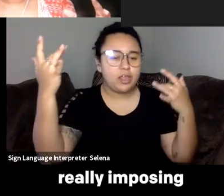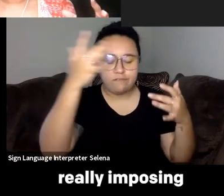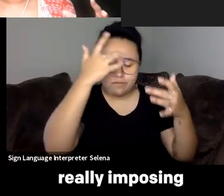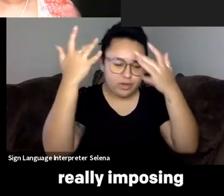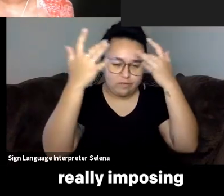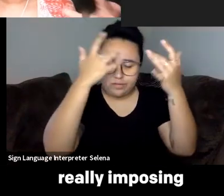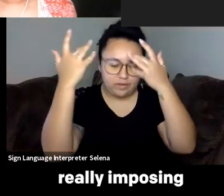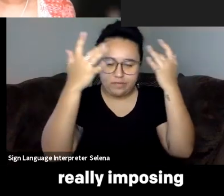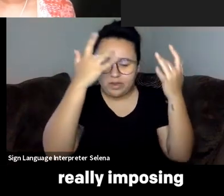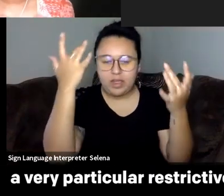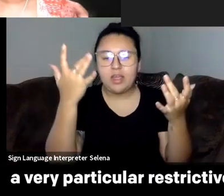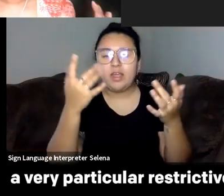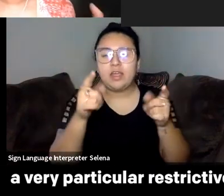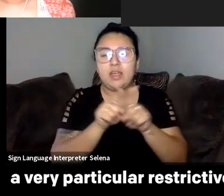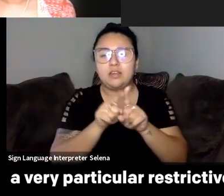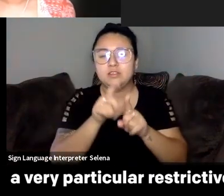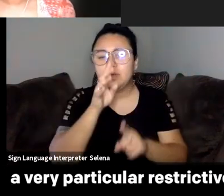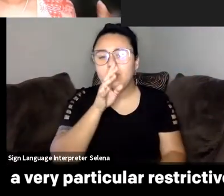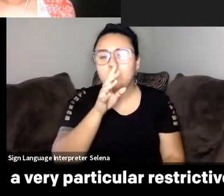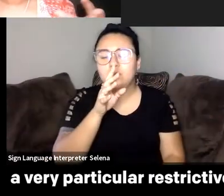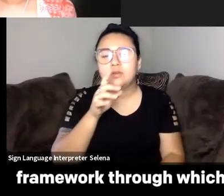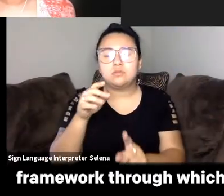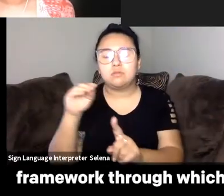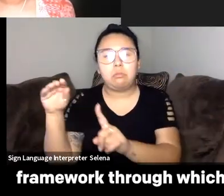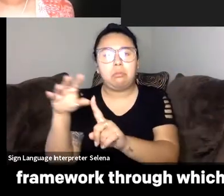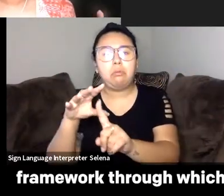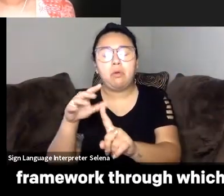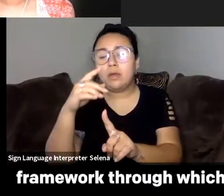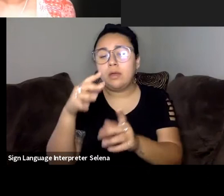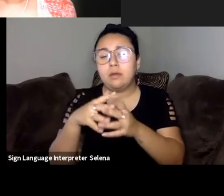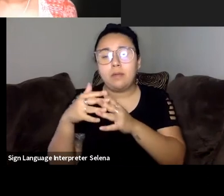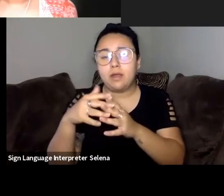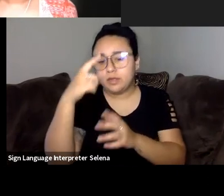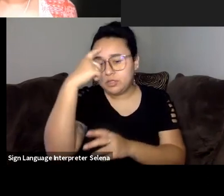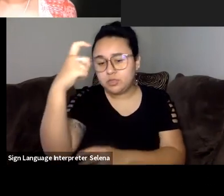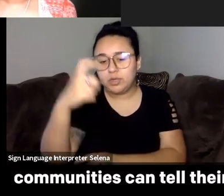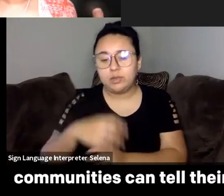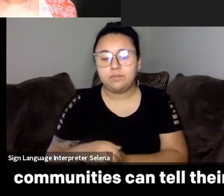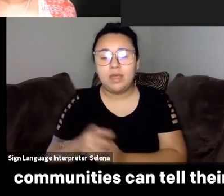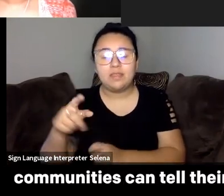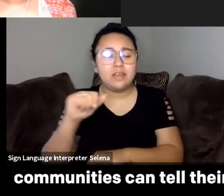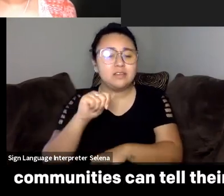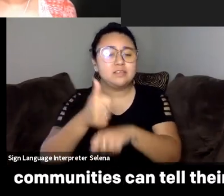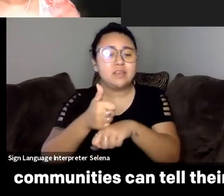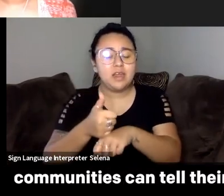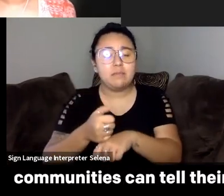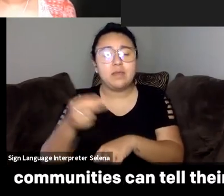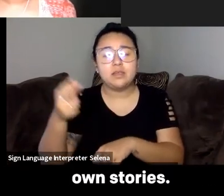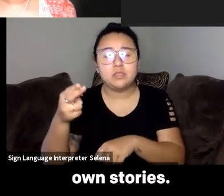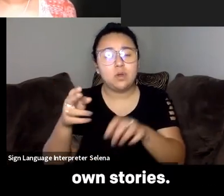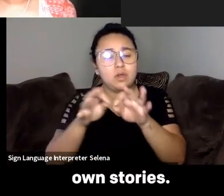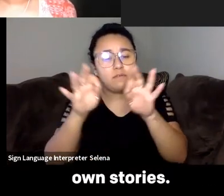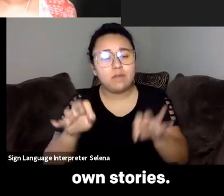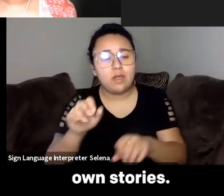really imposing a very particular restrictive framework through which communities can tell their